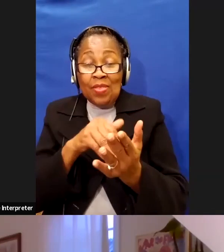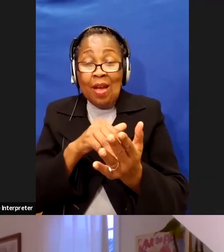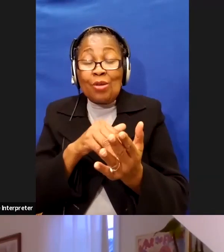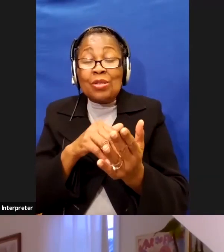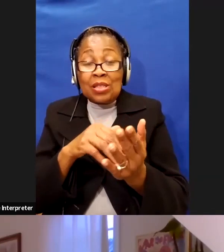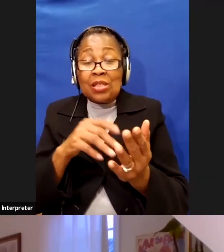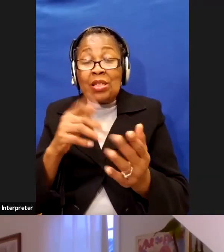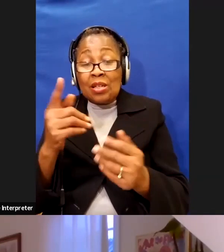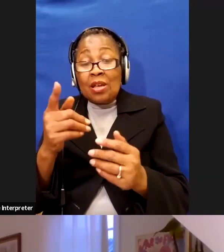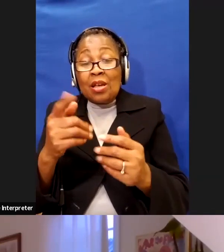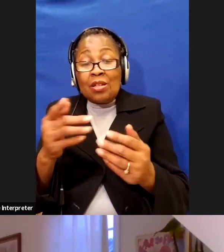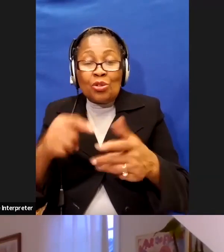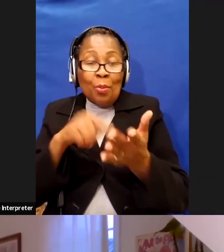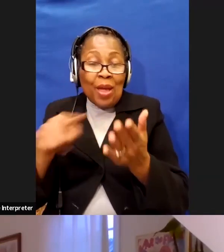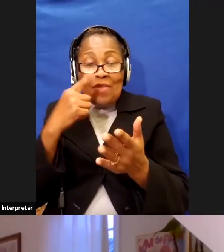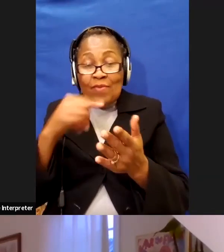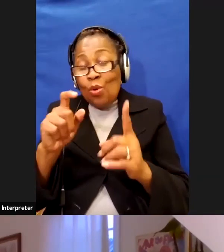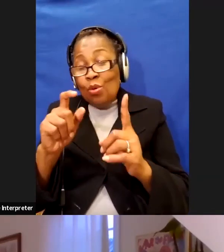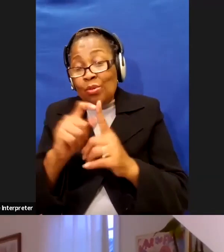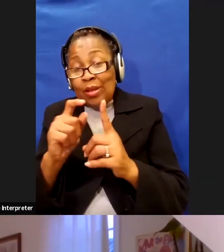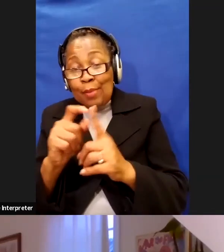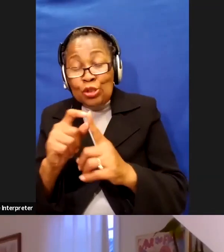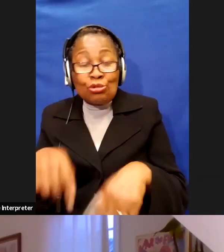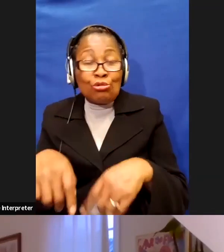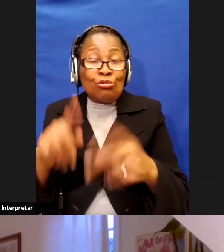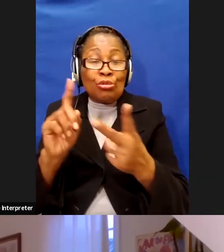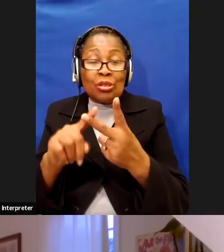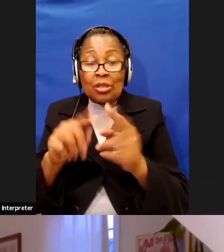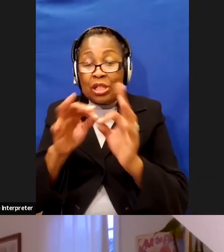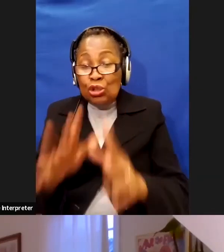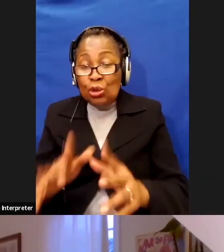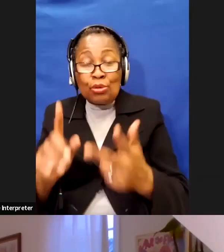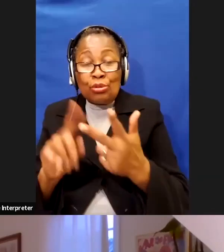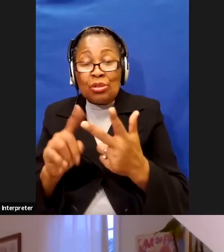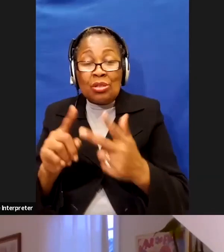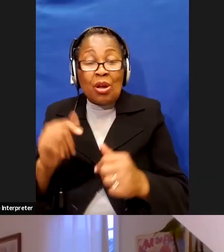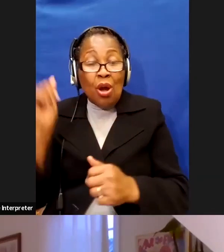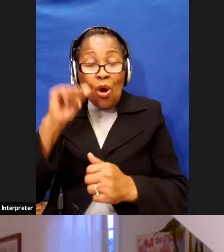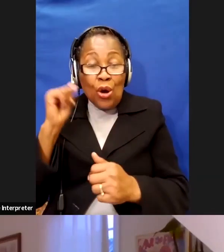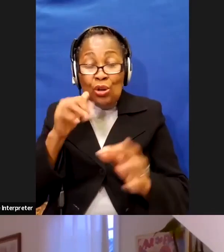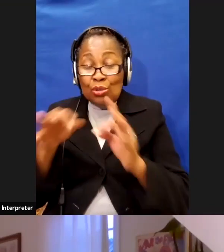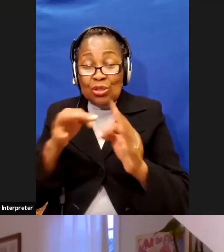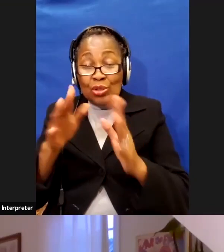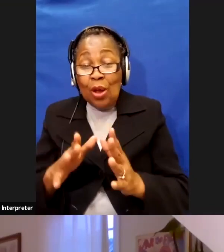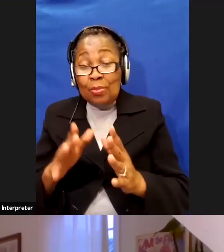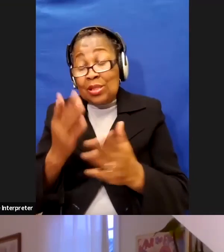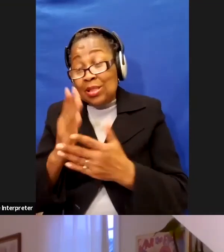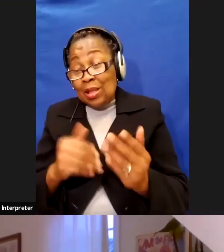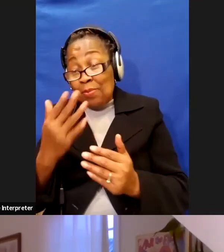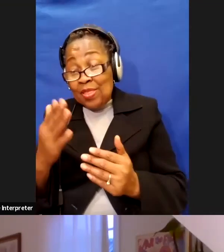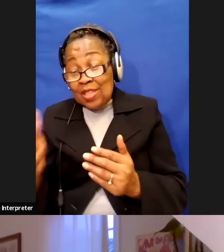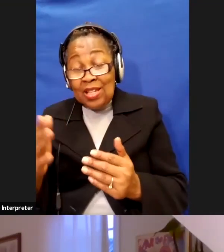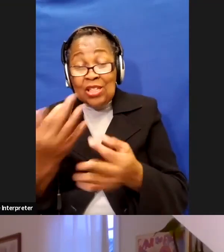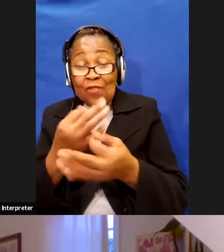service providers like captioners, ASL interpreters, and audio describers. There's a lot of things that are completely free, physical access,